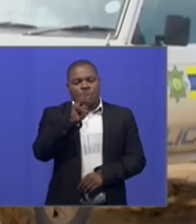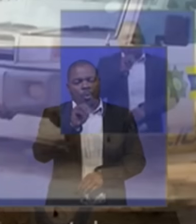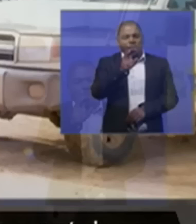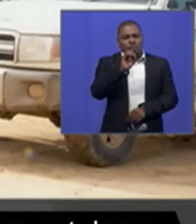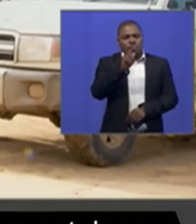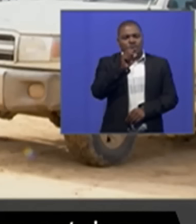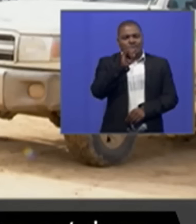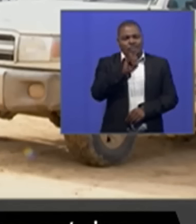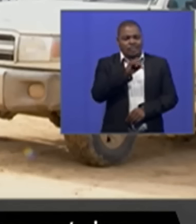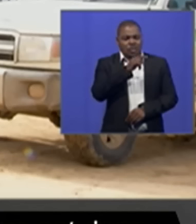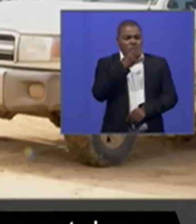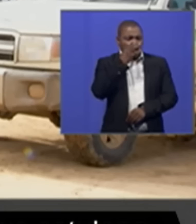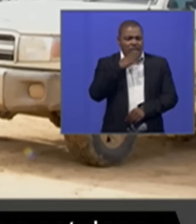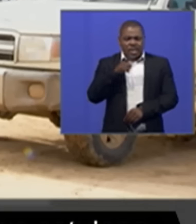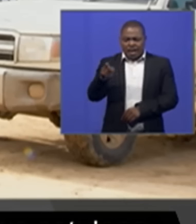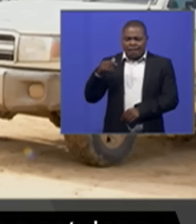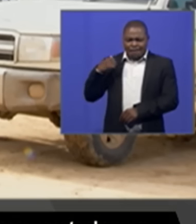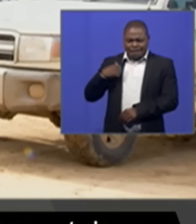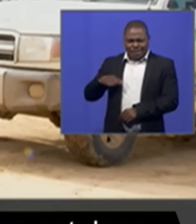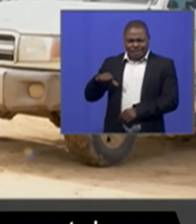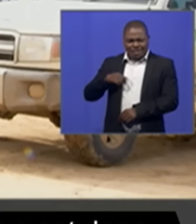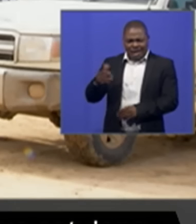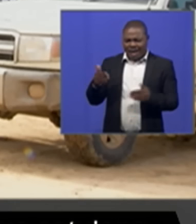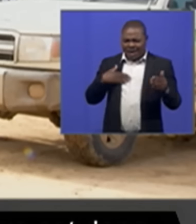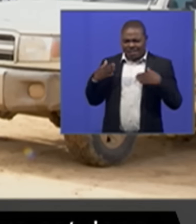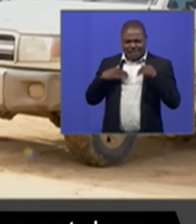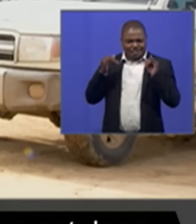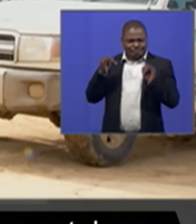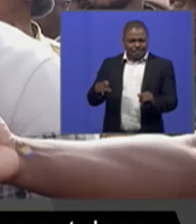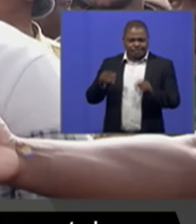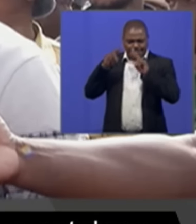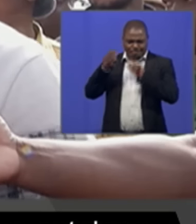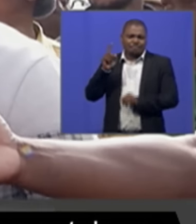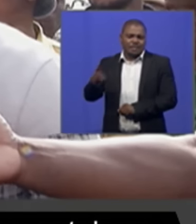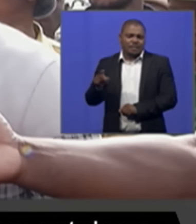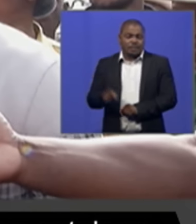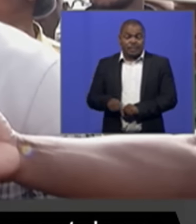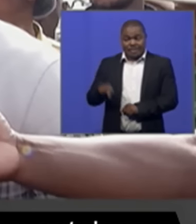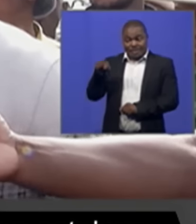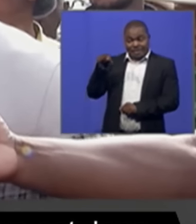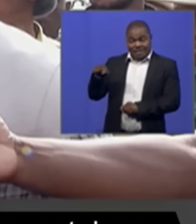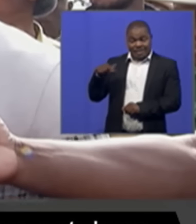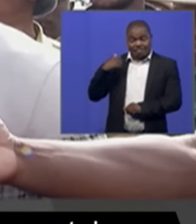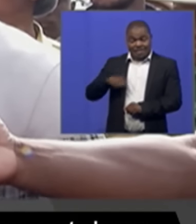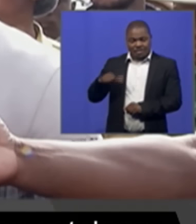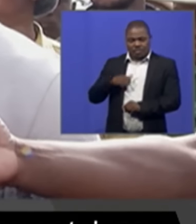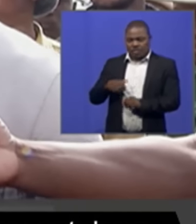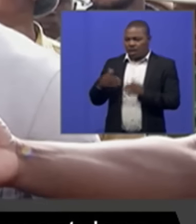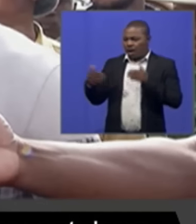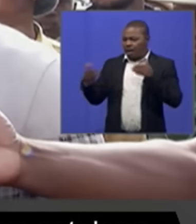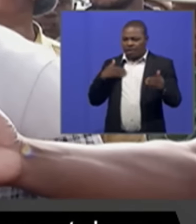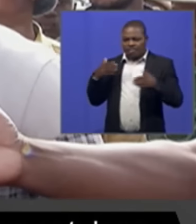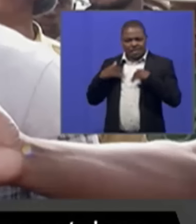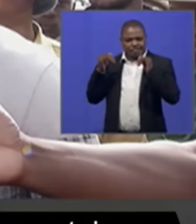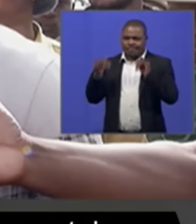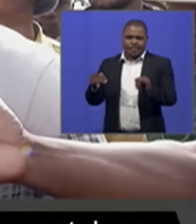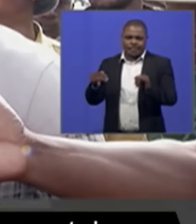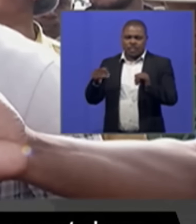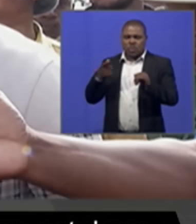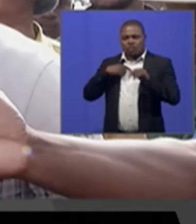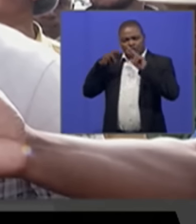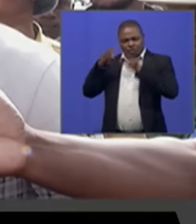masepaleng e tshwanela go batlisisiwa. Go na le tsamaiso e tshokame mo masepaleng wa rona e leng gore re batla gore e baakangwe